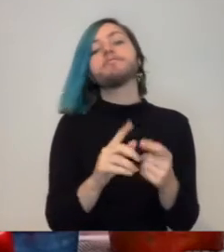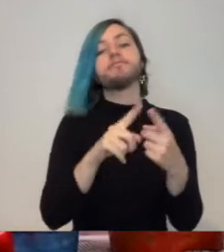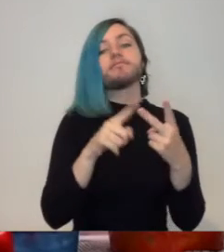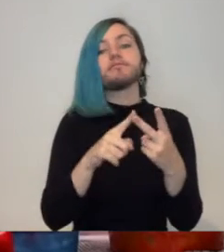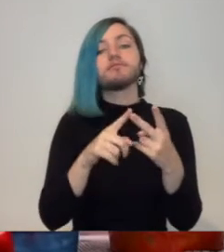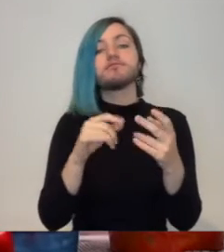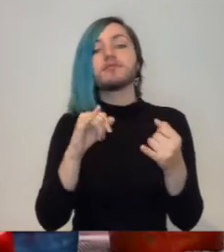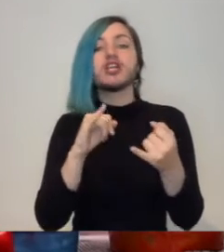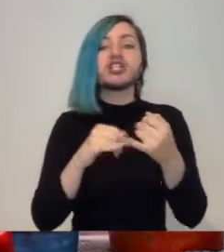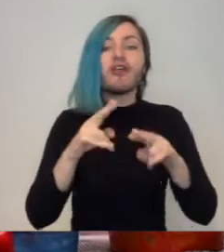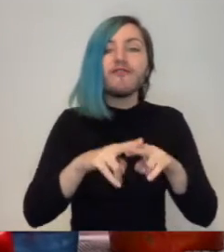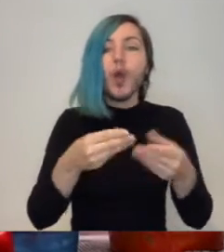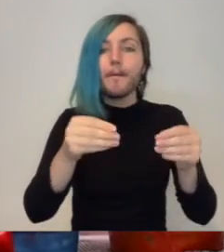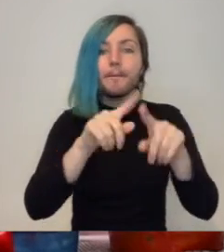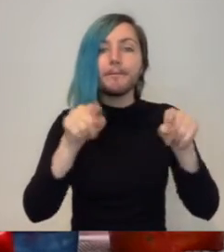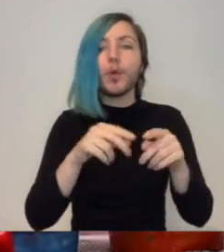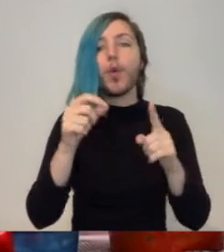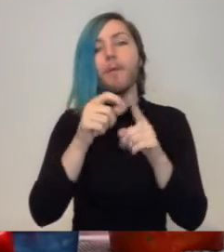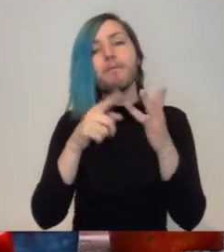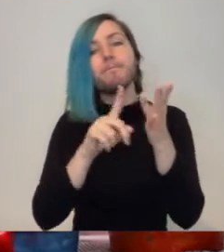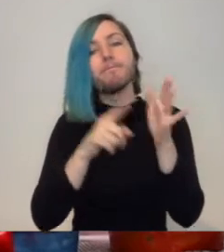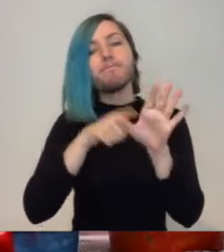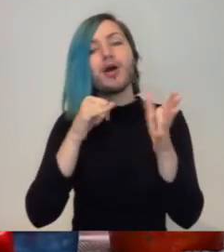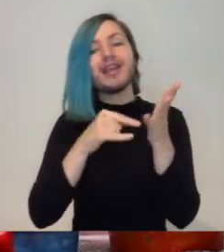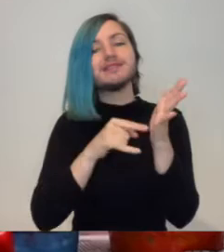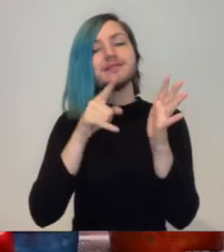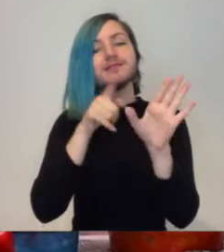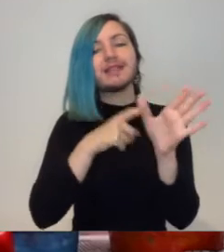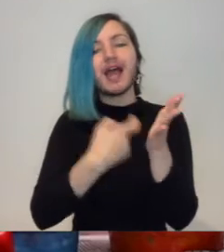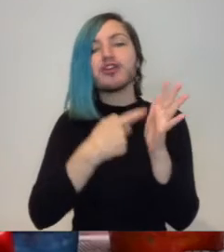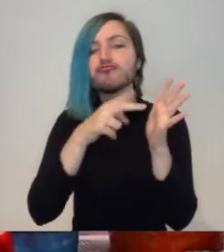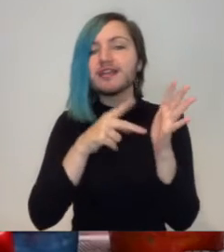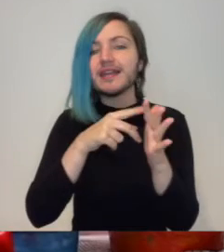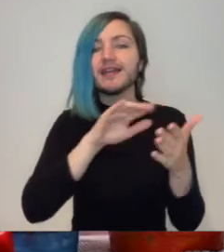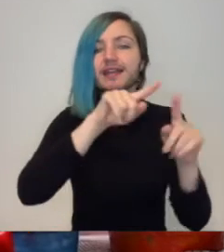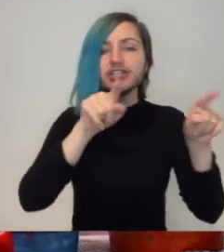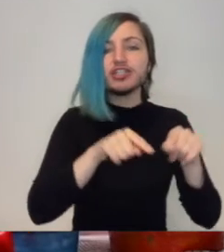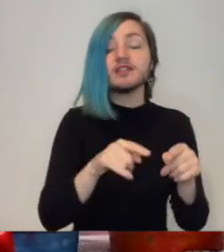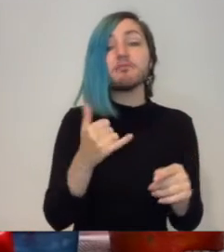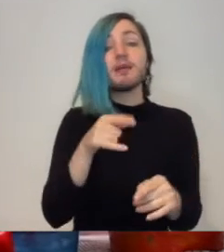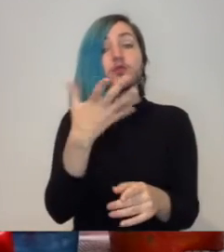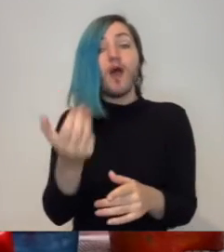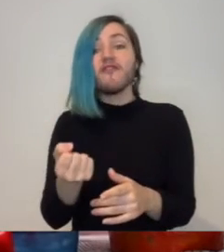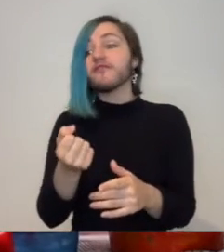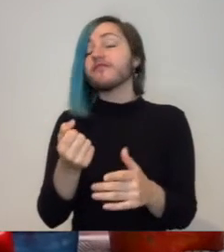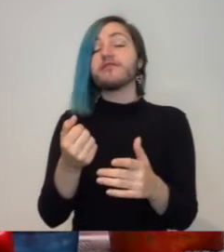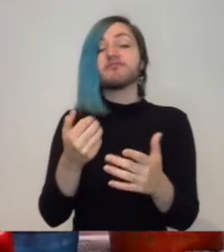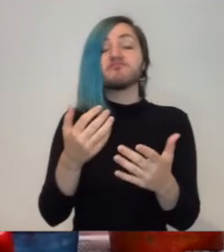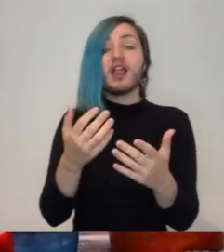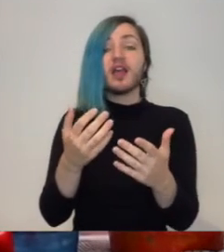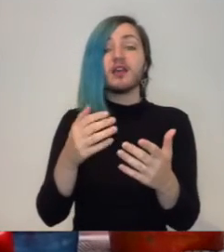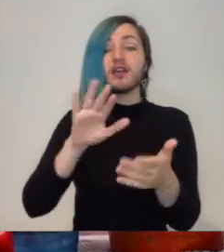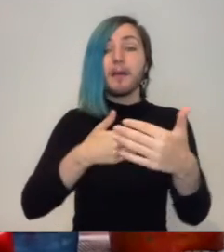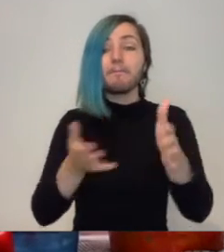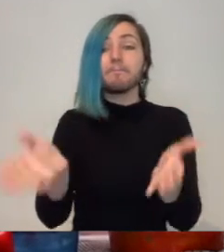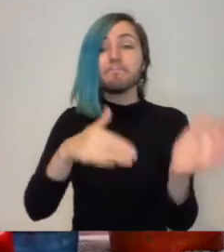like polystyrene sheets. Again, sometimes you might find that if you have packaging at home and you've just bought something new, it